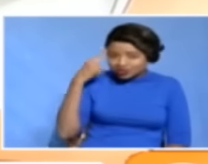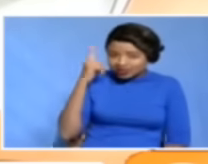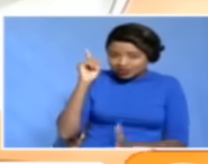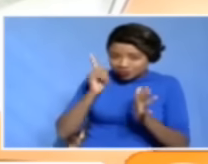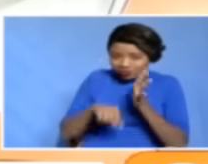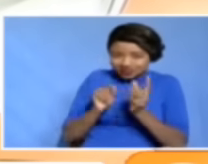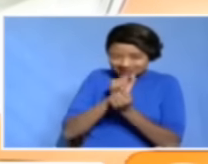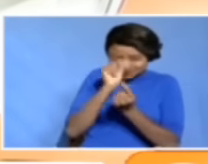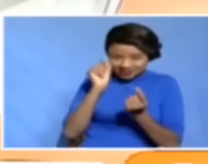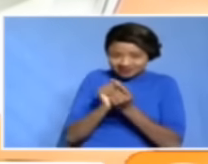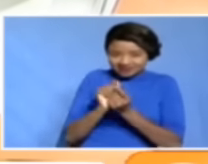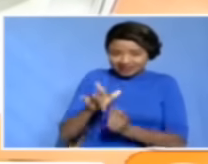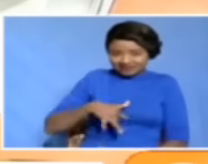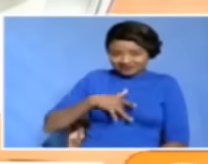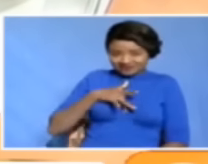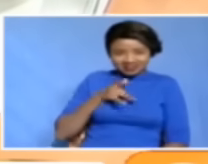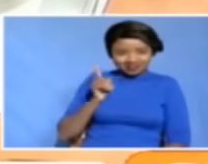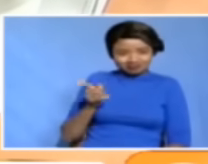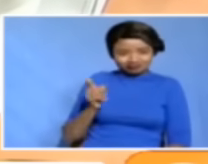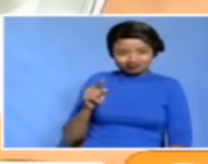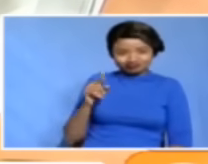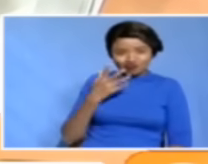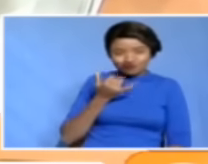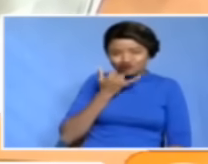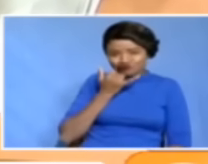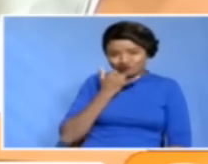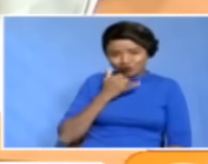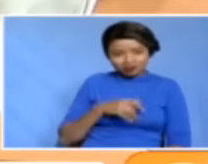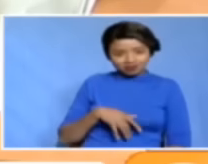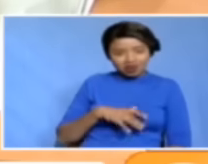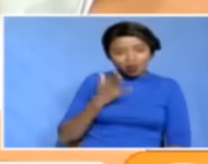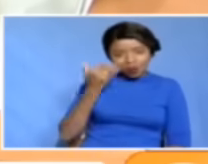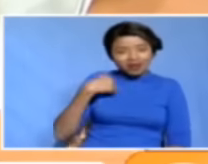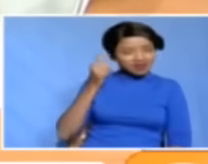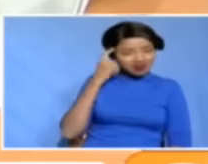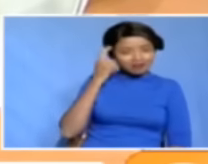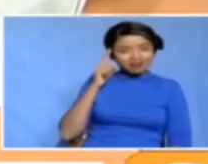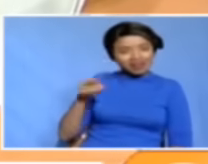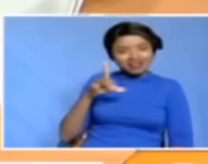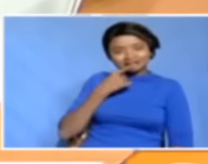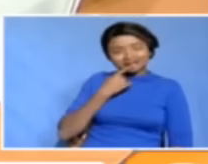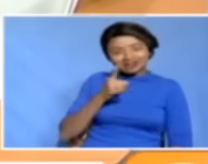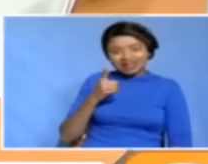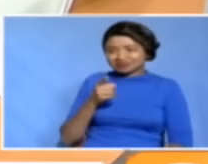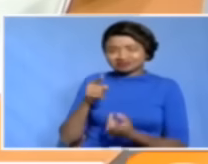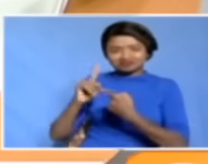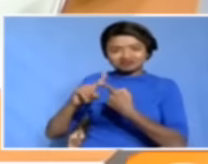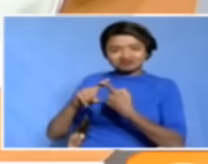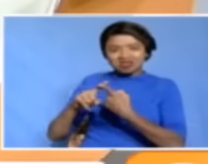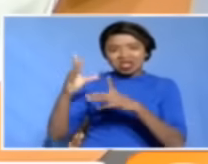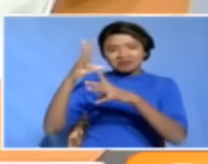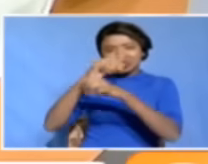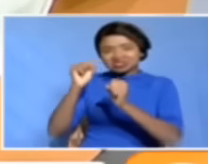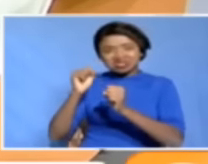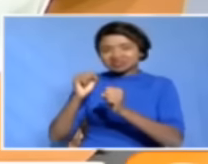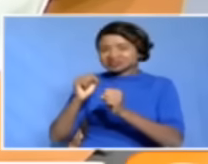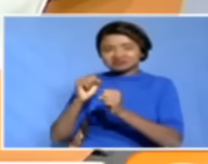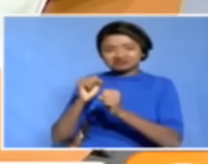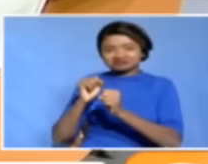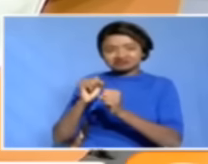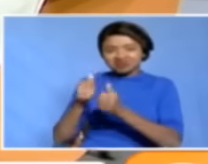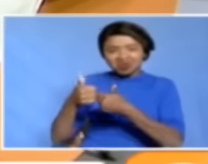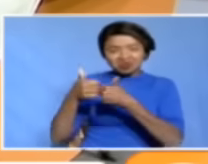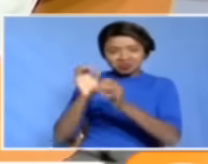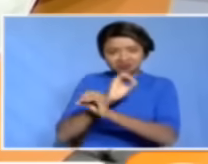remember he talked about the deputy president being corrupt and not worthy of candidacy for the presidency.